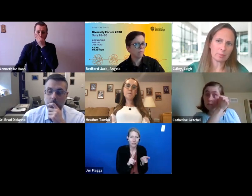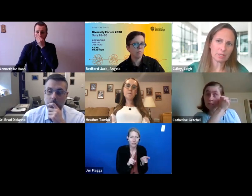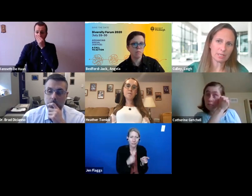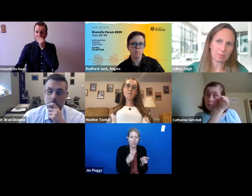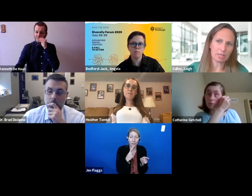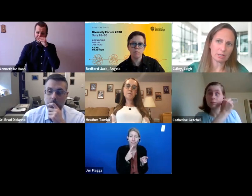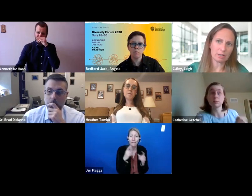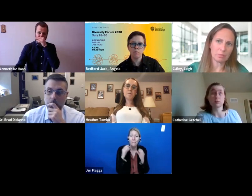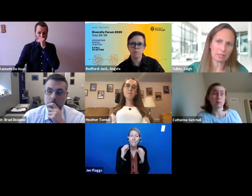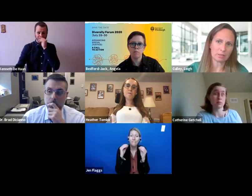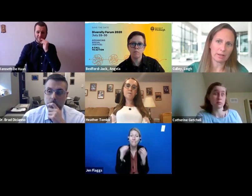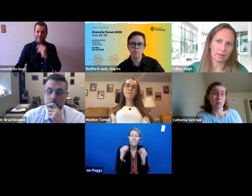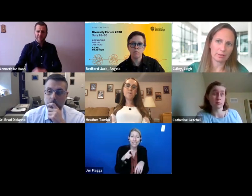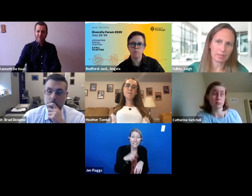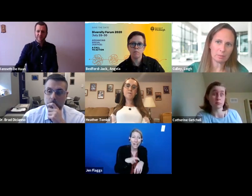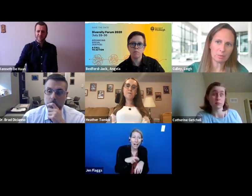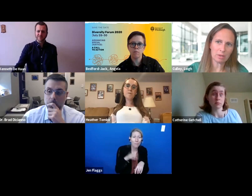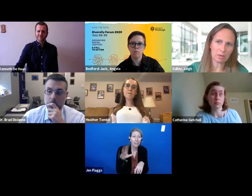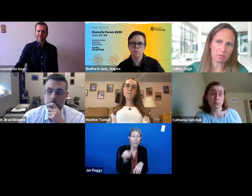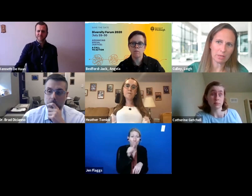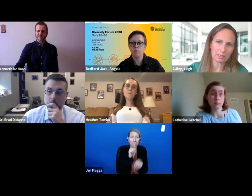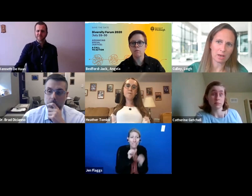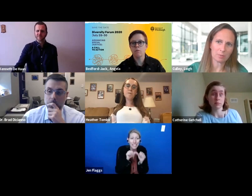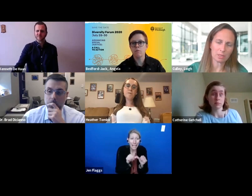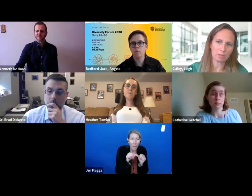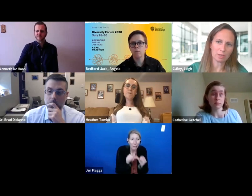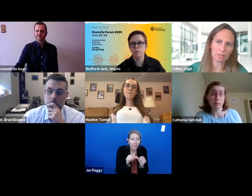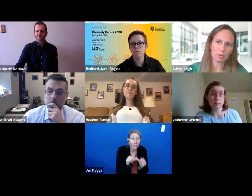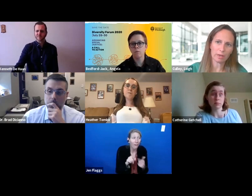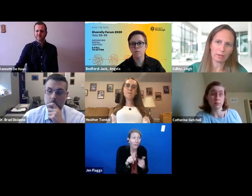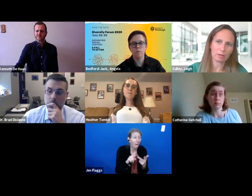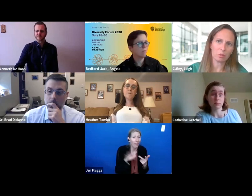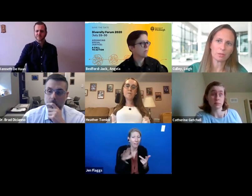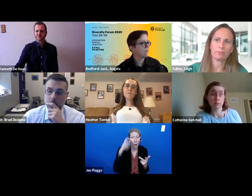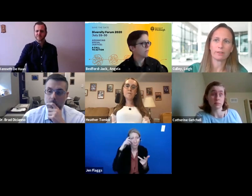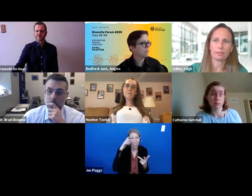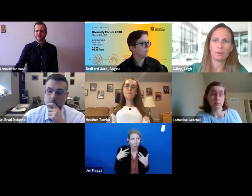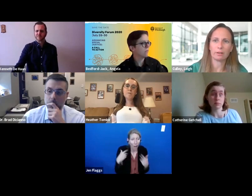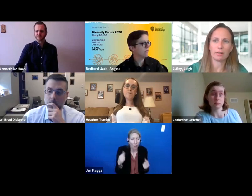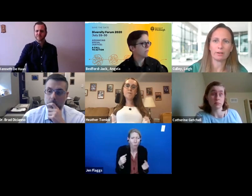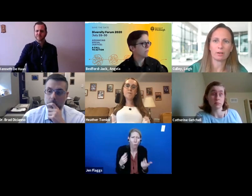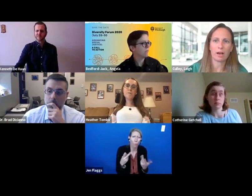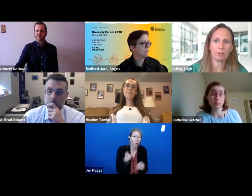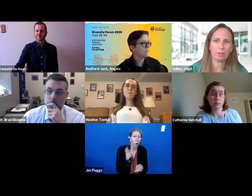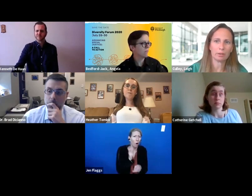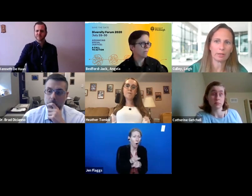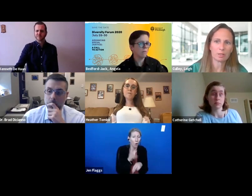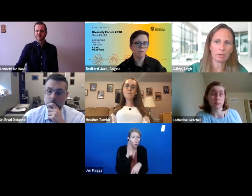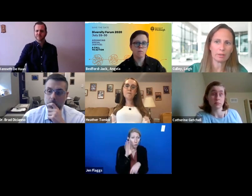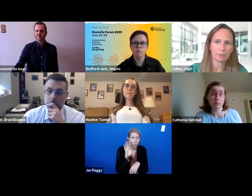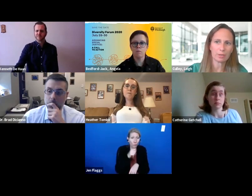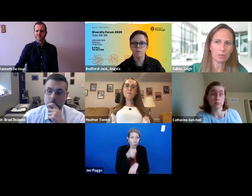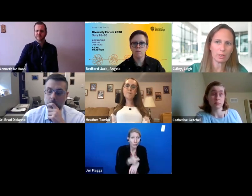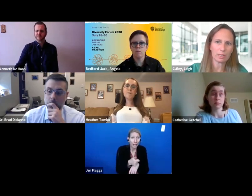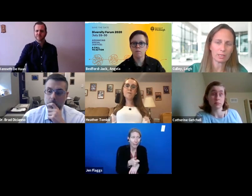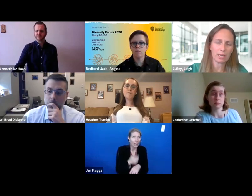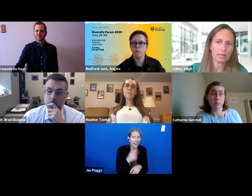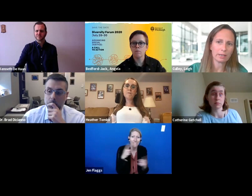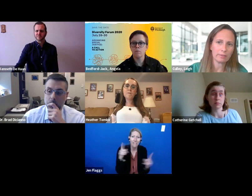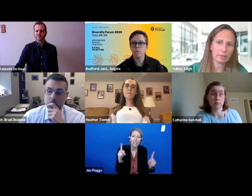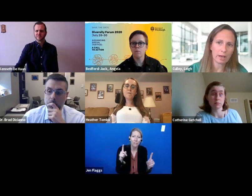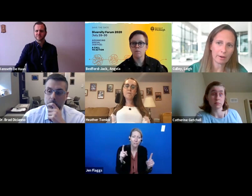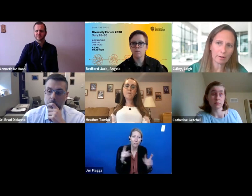faculty time, stamina, and mental health seem to be among the biggest obstacles to create the most effective online or hybrid learning experience for